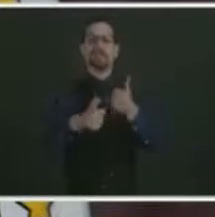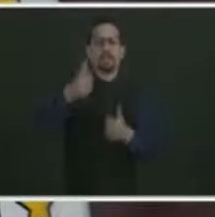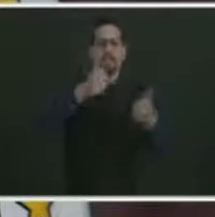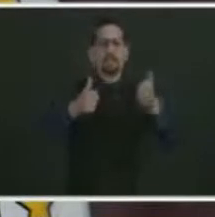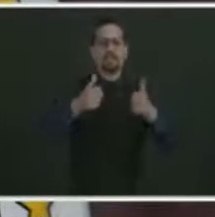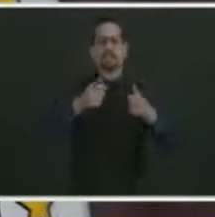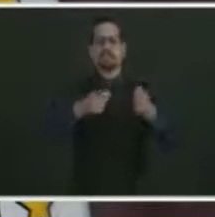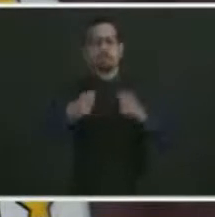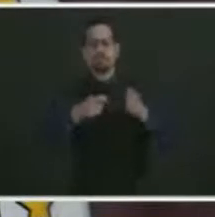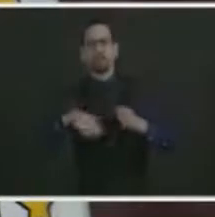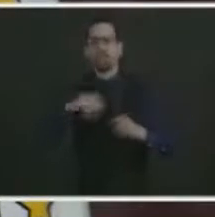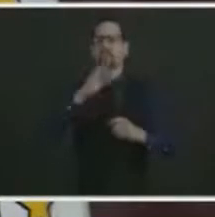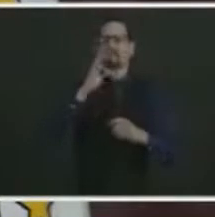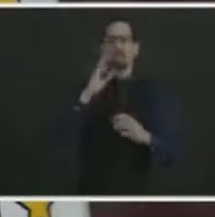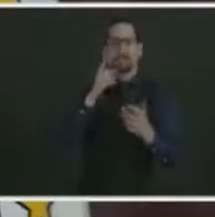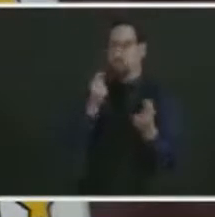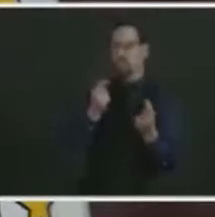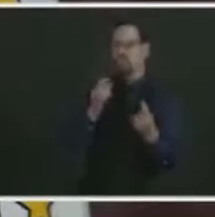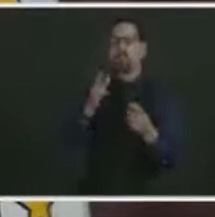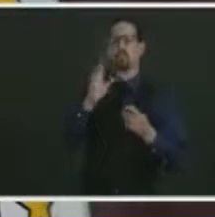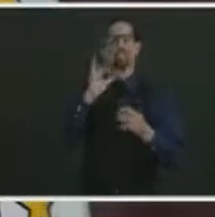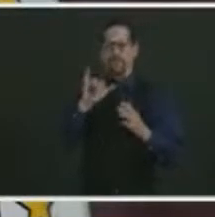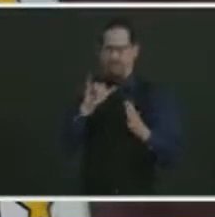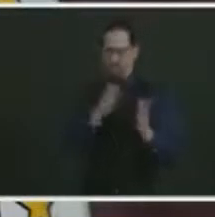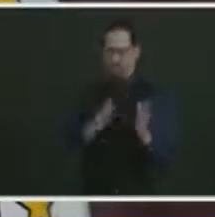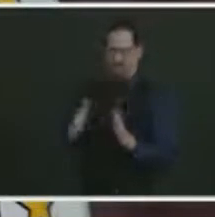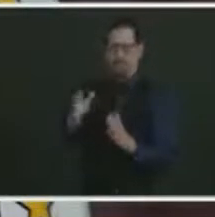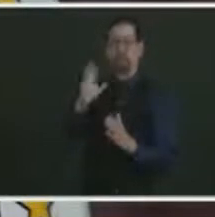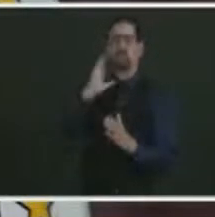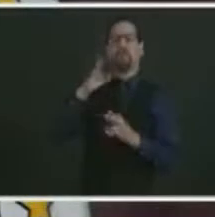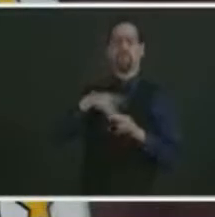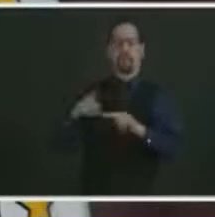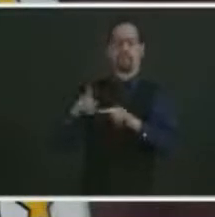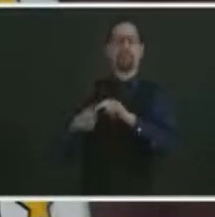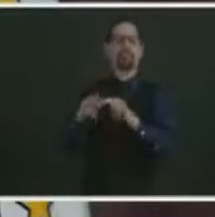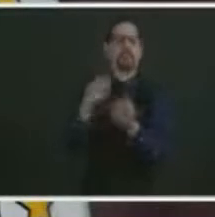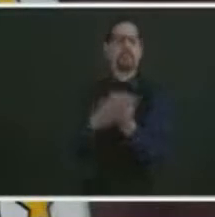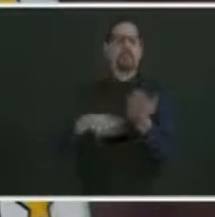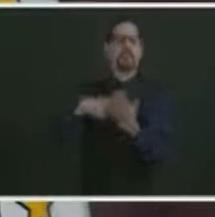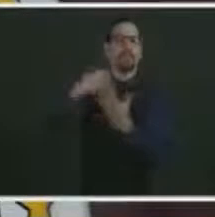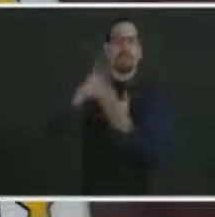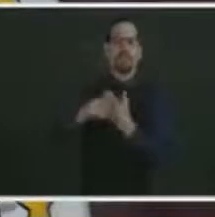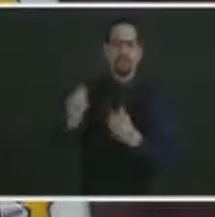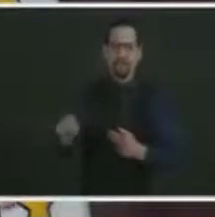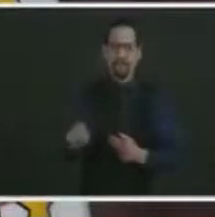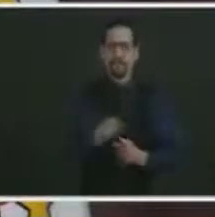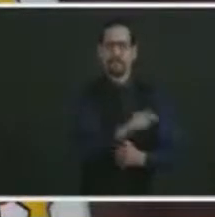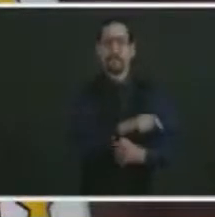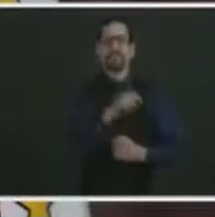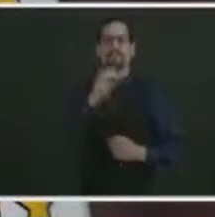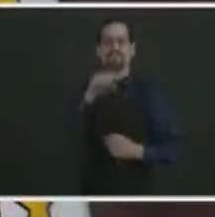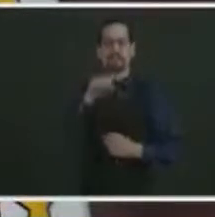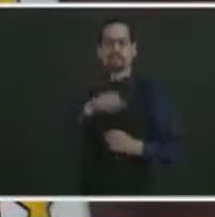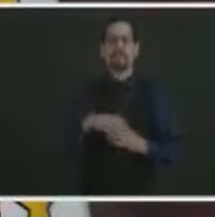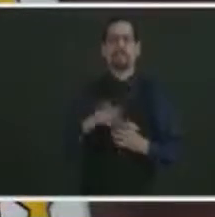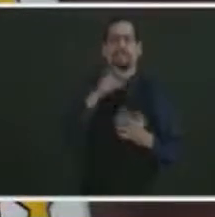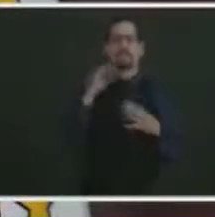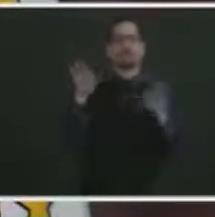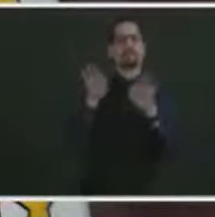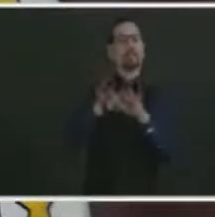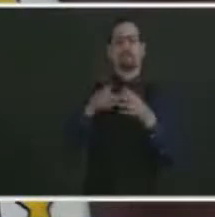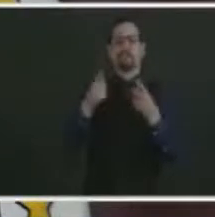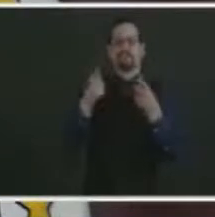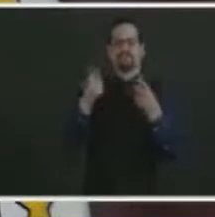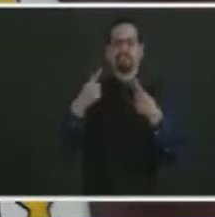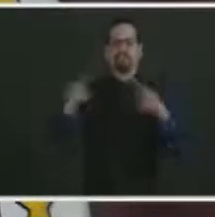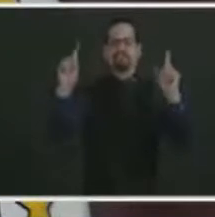to cut their costs immediately. I'm strongly encouraging them to participate. The deficit is a statewide problem, not just an executive